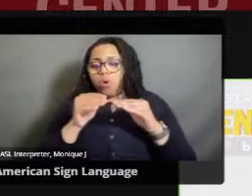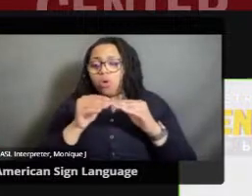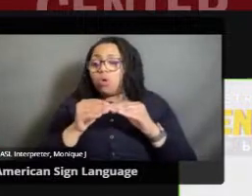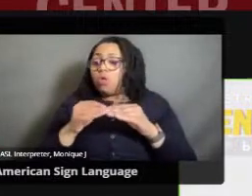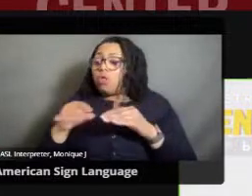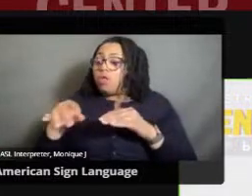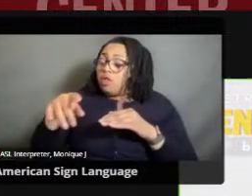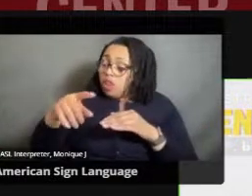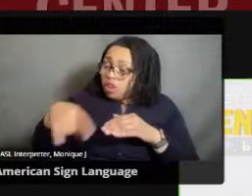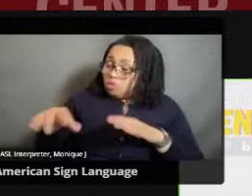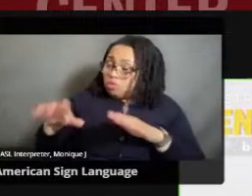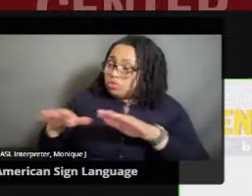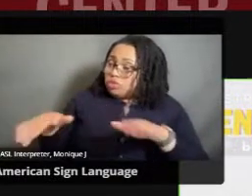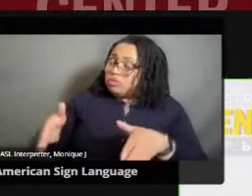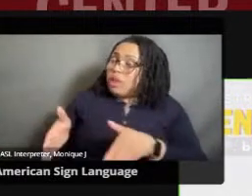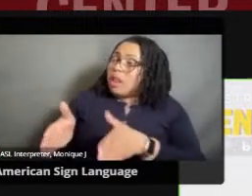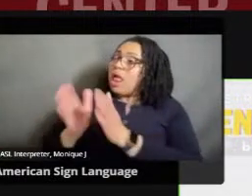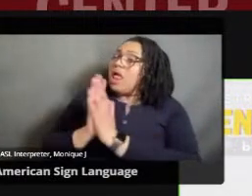asking why.